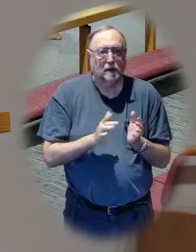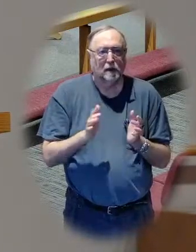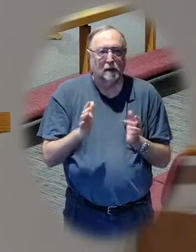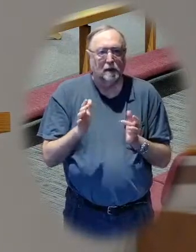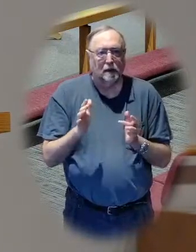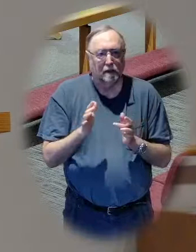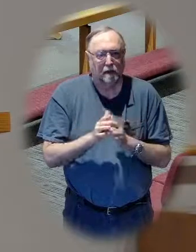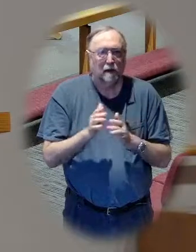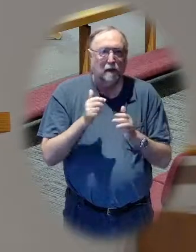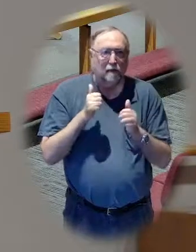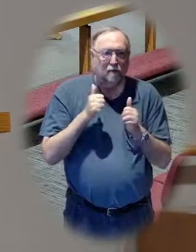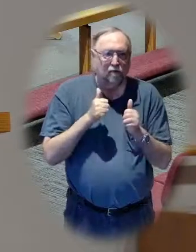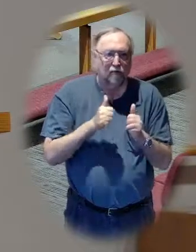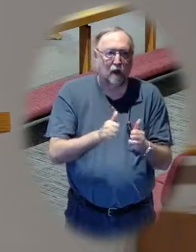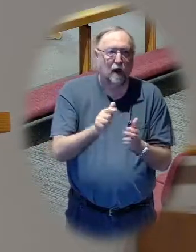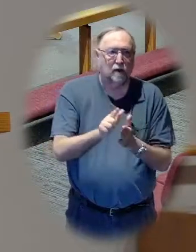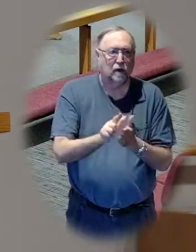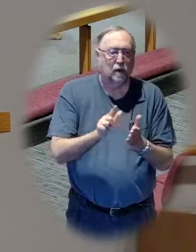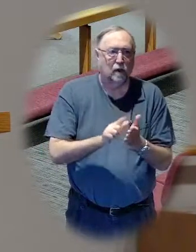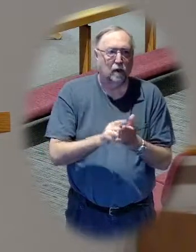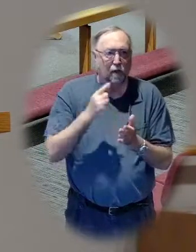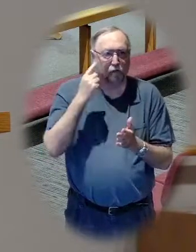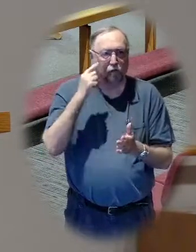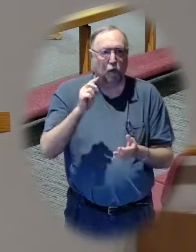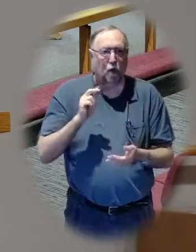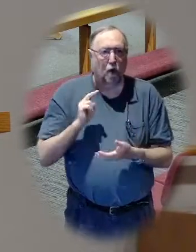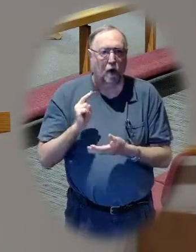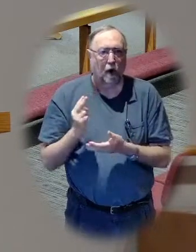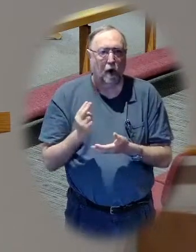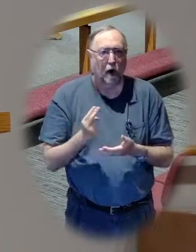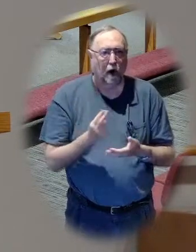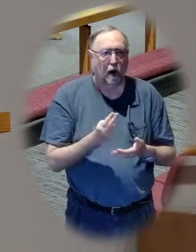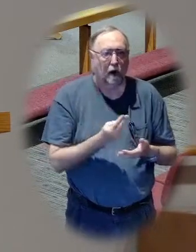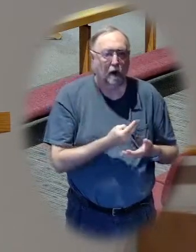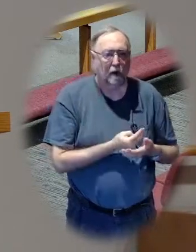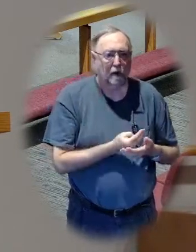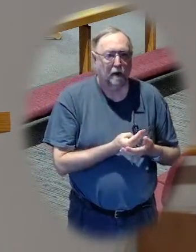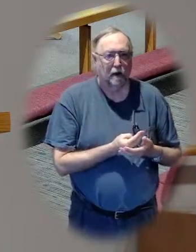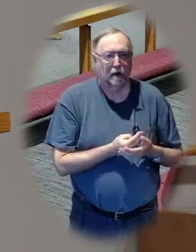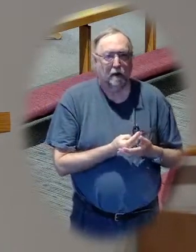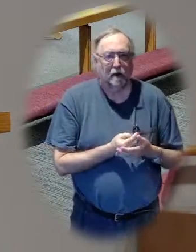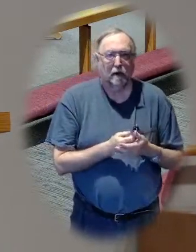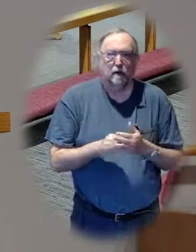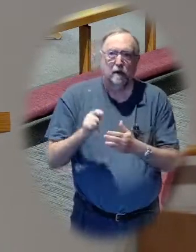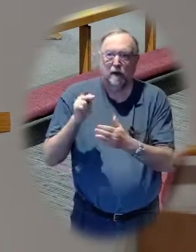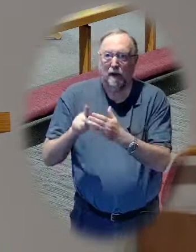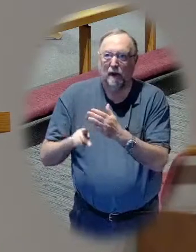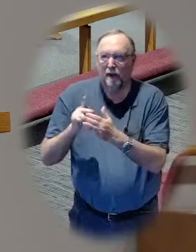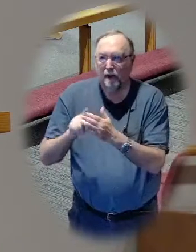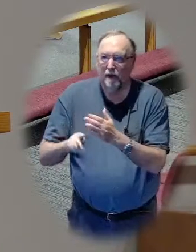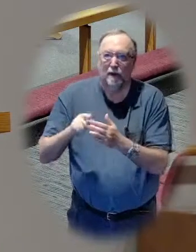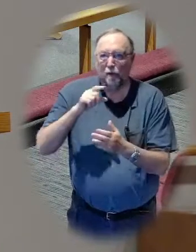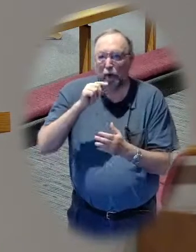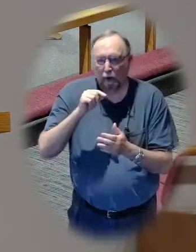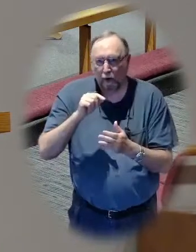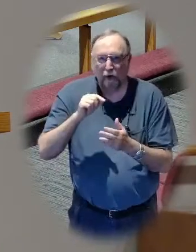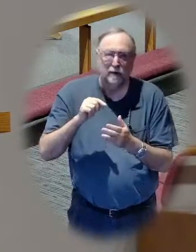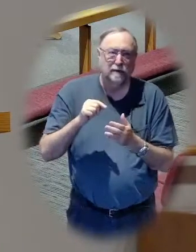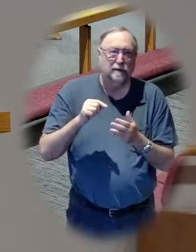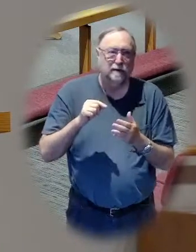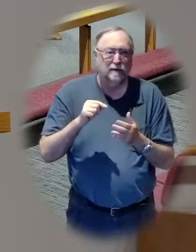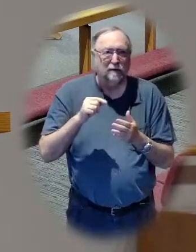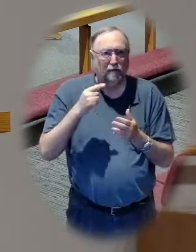fulfills the law for us. They're killing pigeons or turtle doves, probably pigeons,